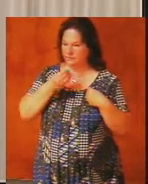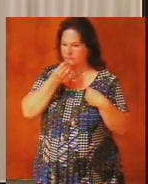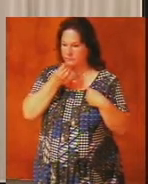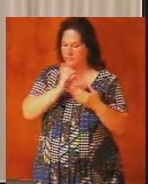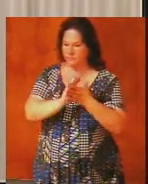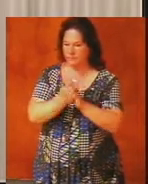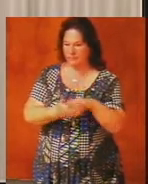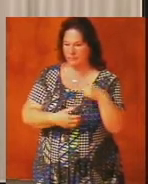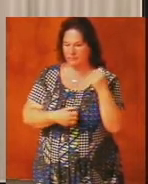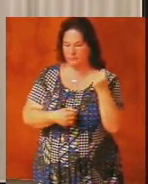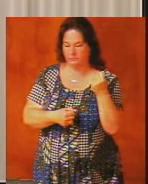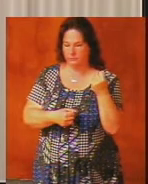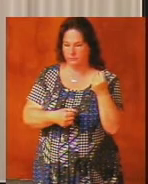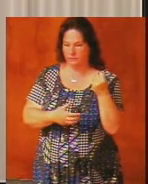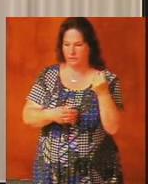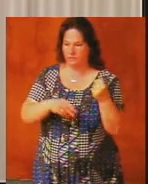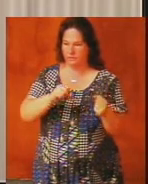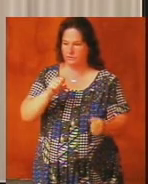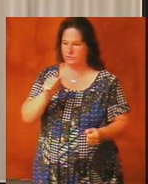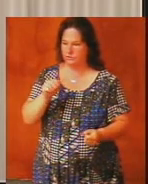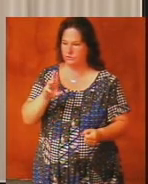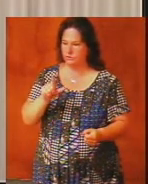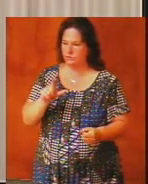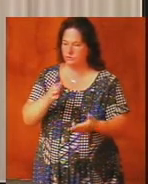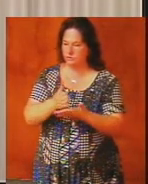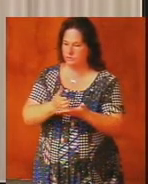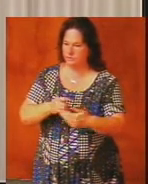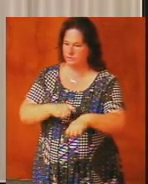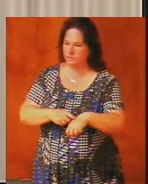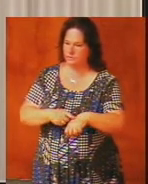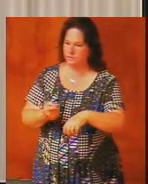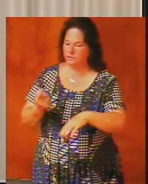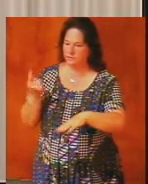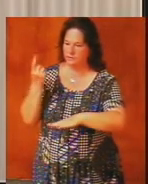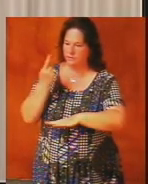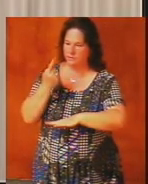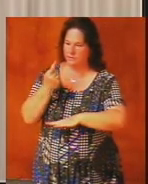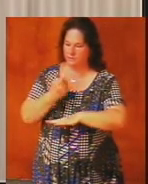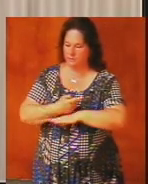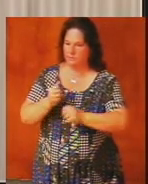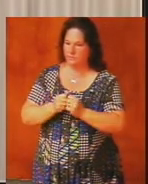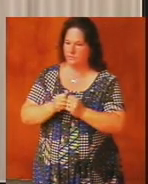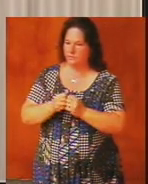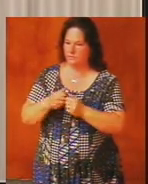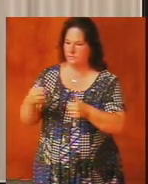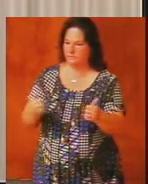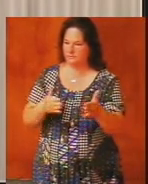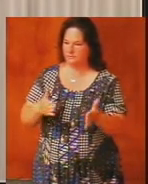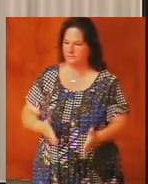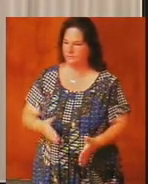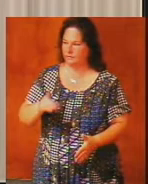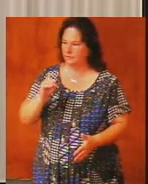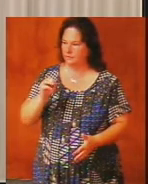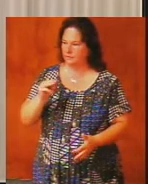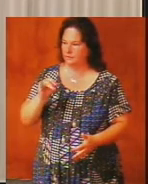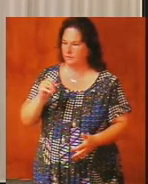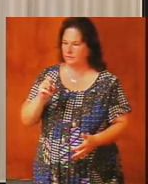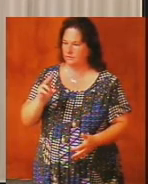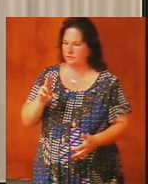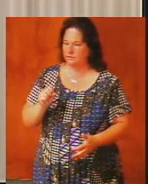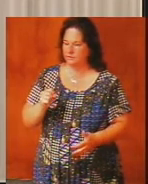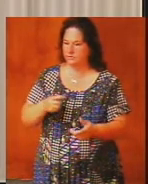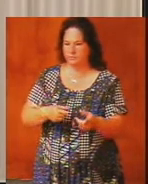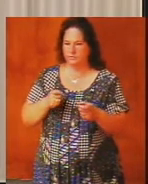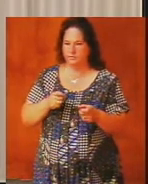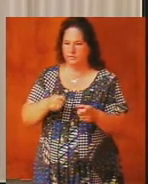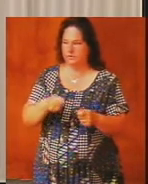strengthened. Then Saul spent some days with the disciples at Damascus. Immediately he preached the